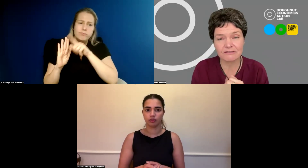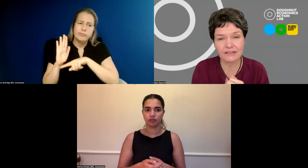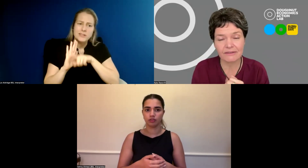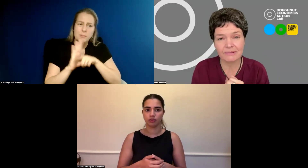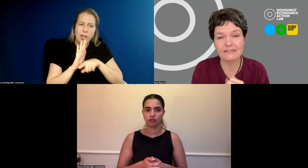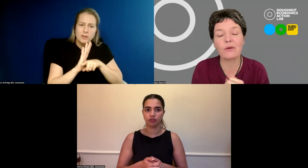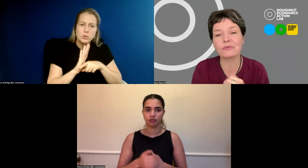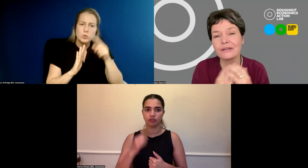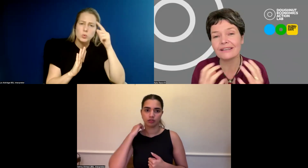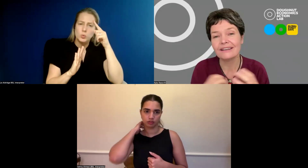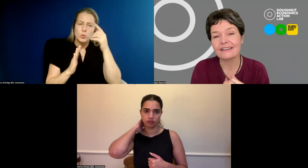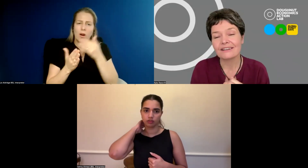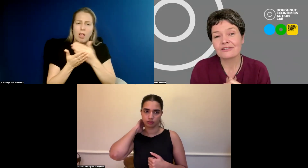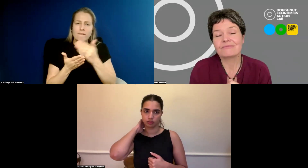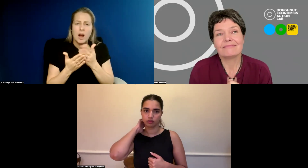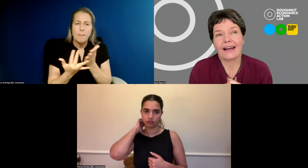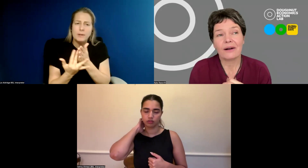wants of different living beings? How would we